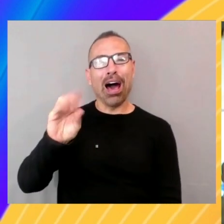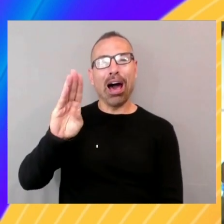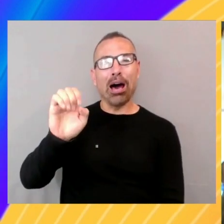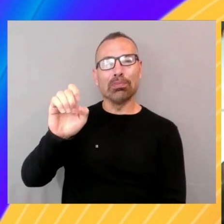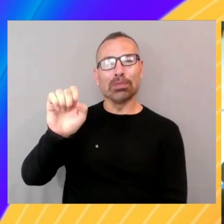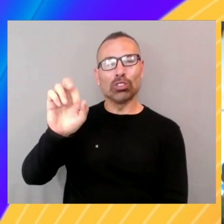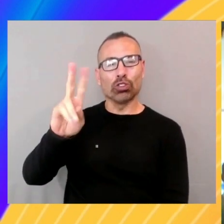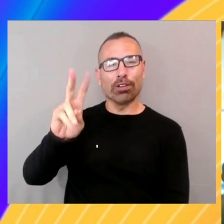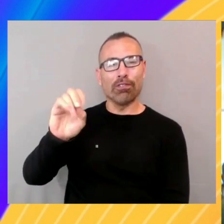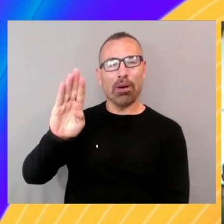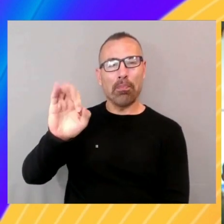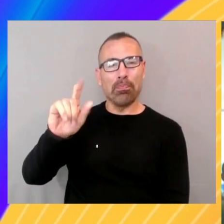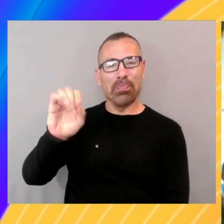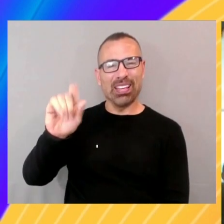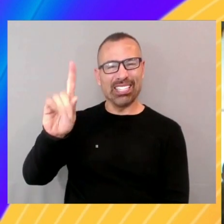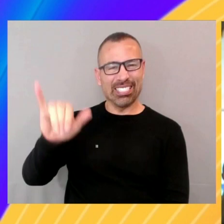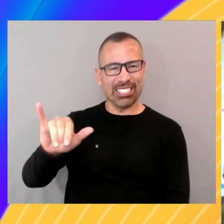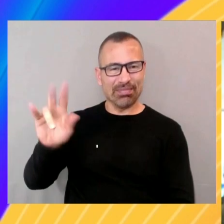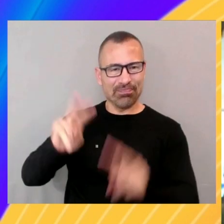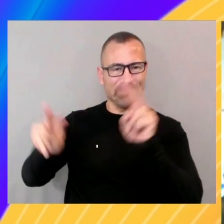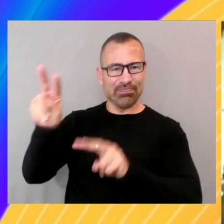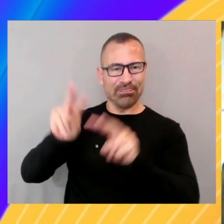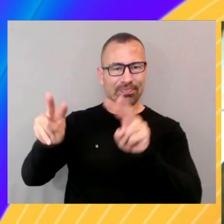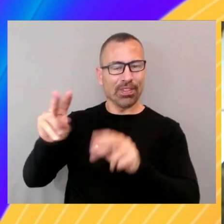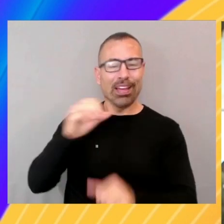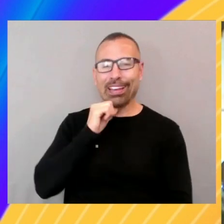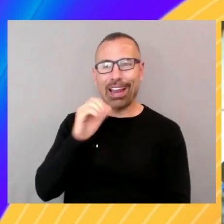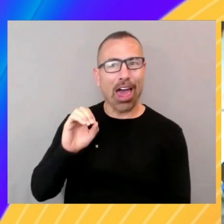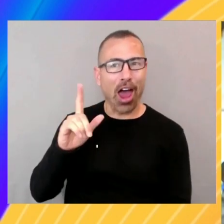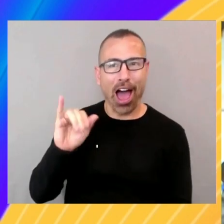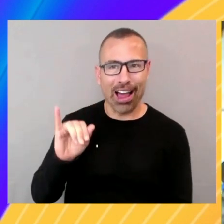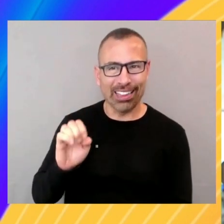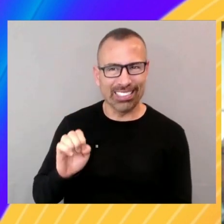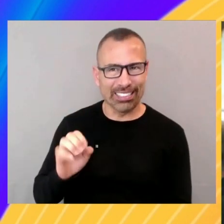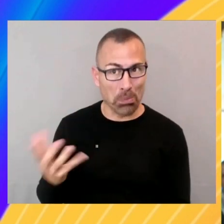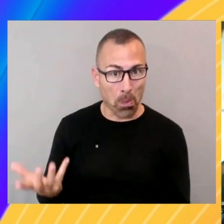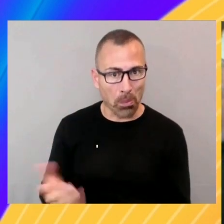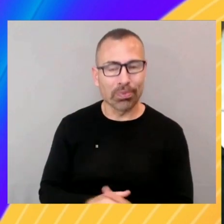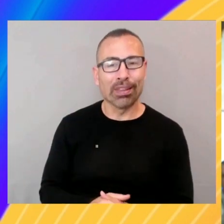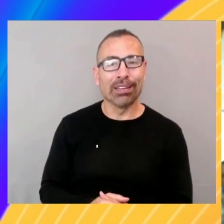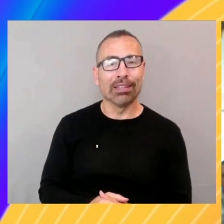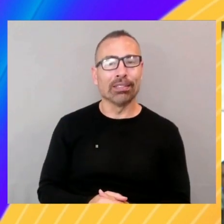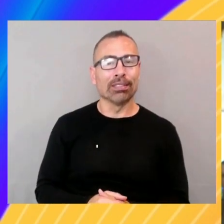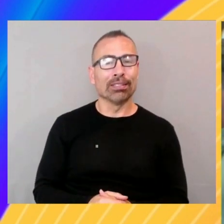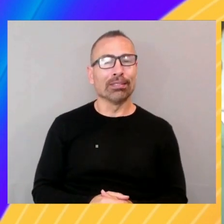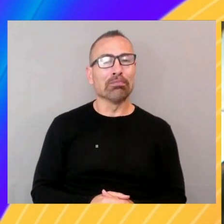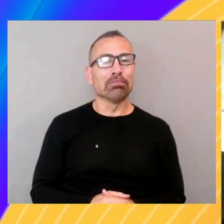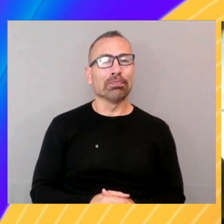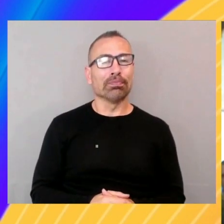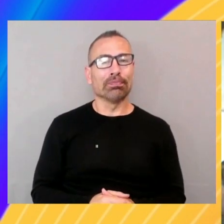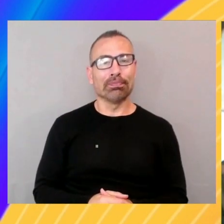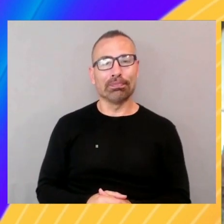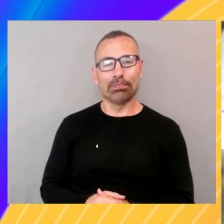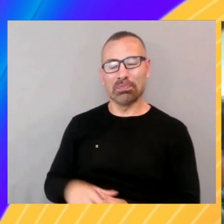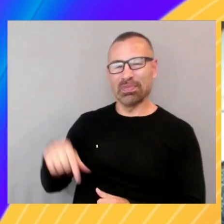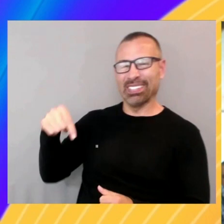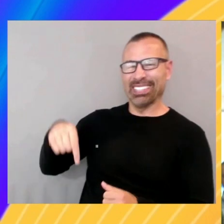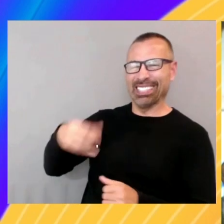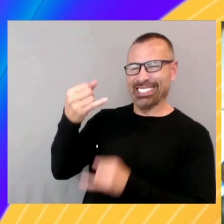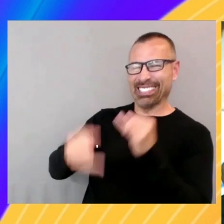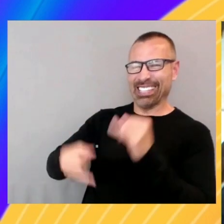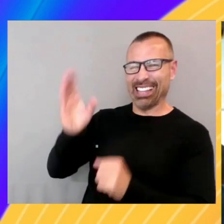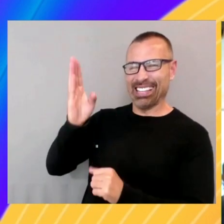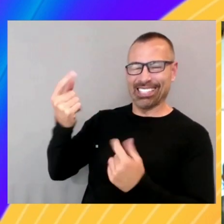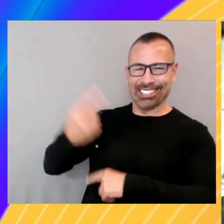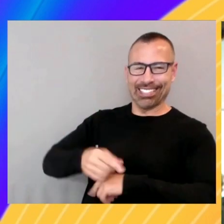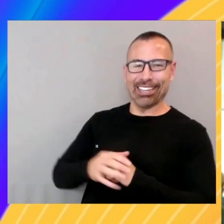let me start. This is the last session of the day, right? So let me accelerate to this last session. And I'll start with a joke.